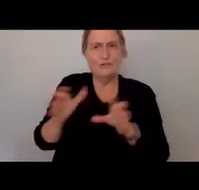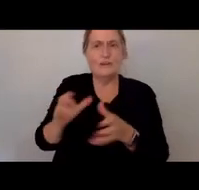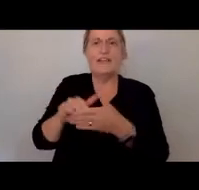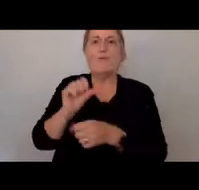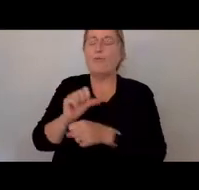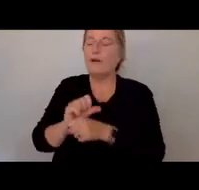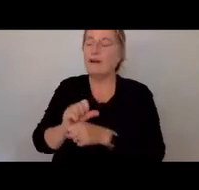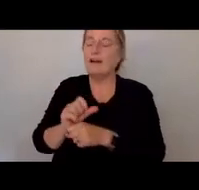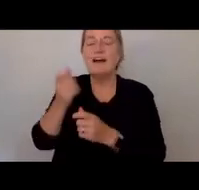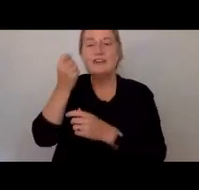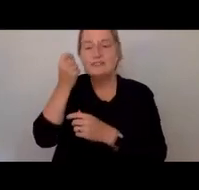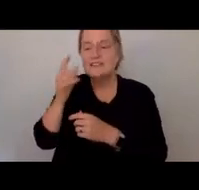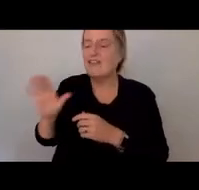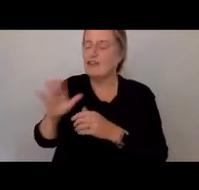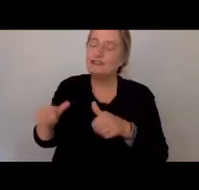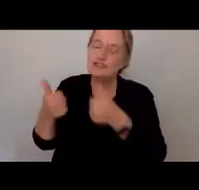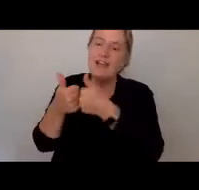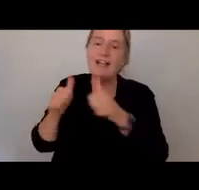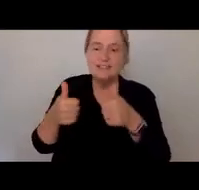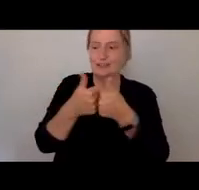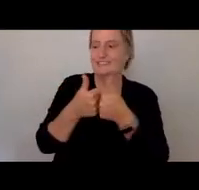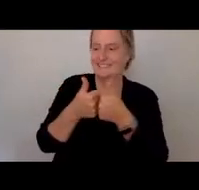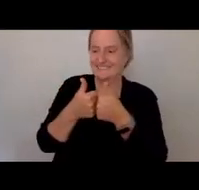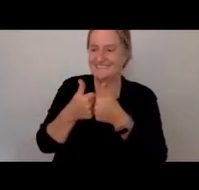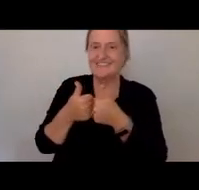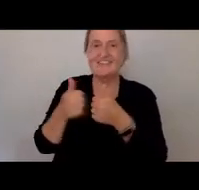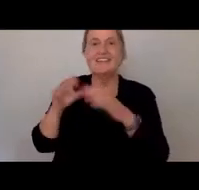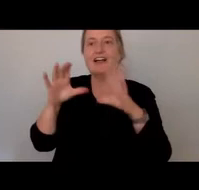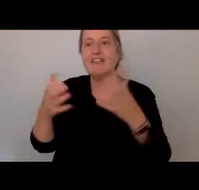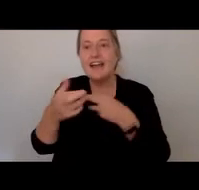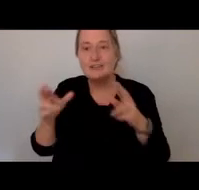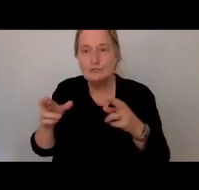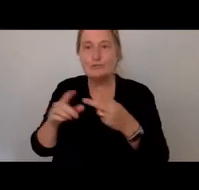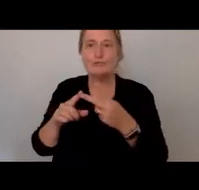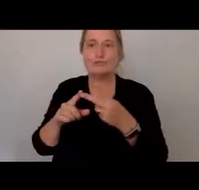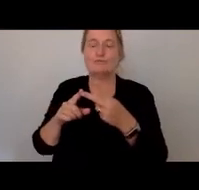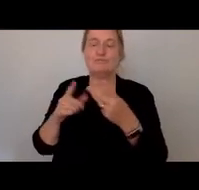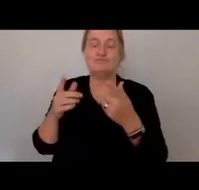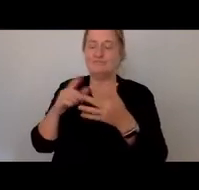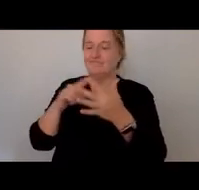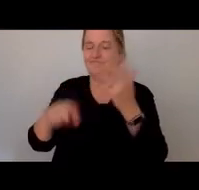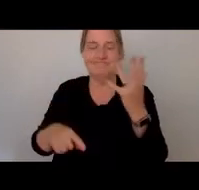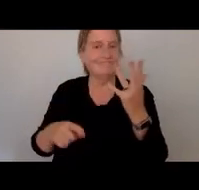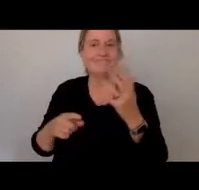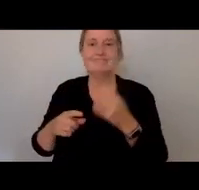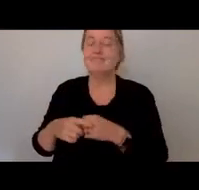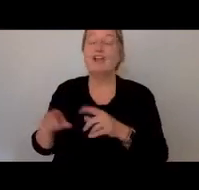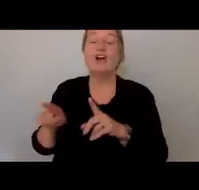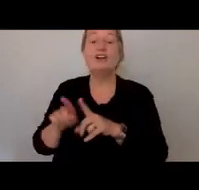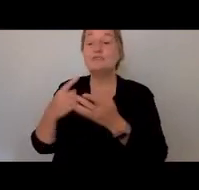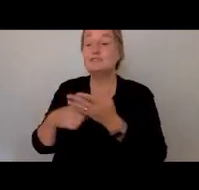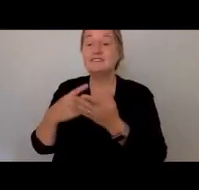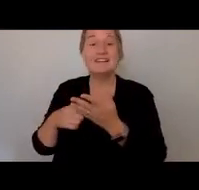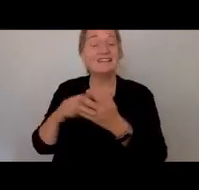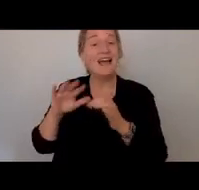of that fun stuff. And we've also been able to discuss the unique challenges that come with being a caregiver, especially during